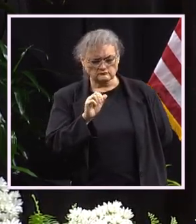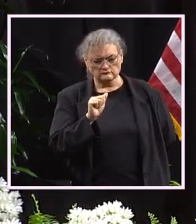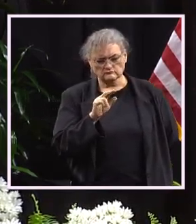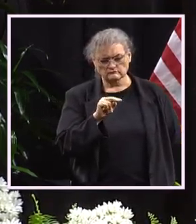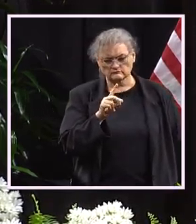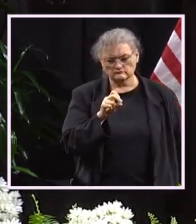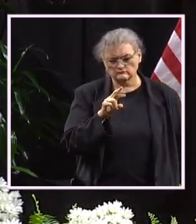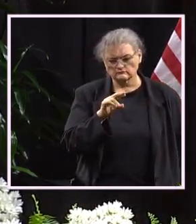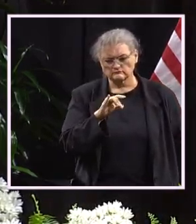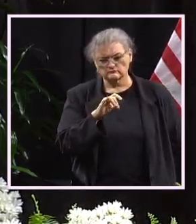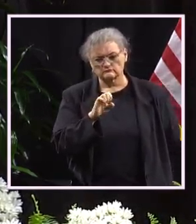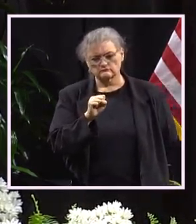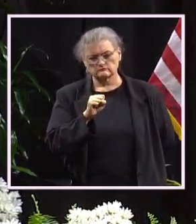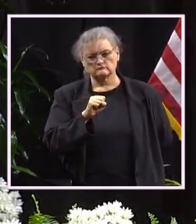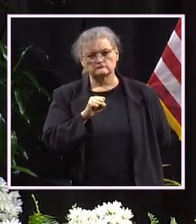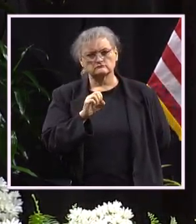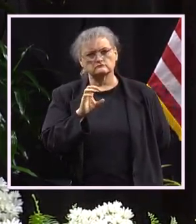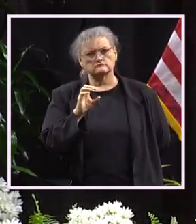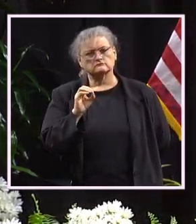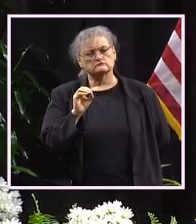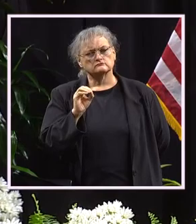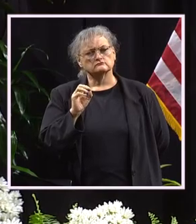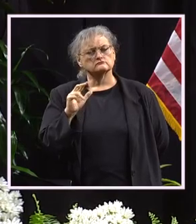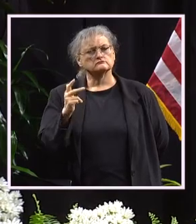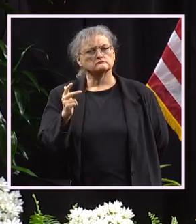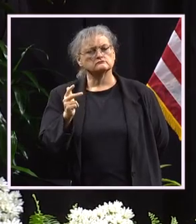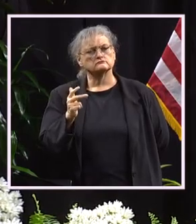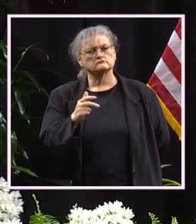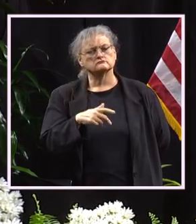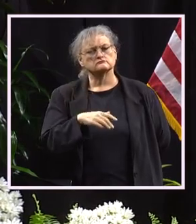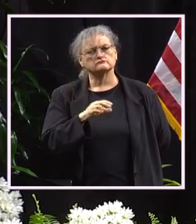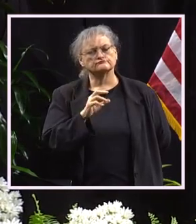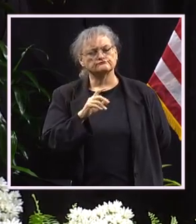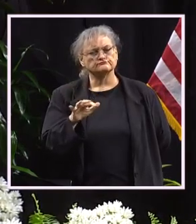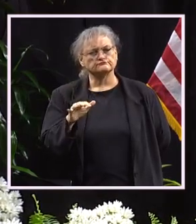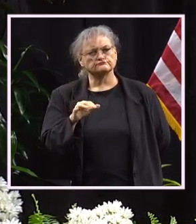O'Neill III, Muaya Abdullah Bahaj,